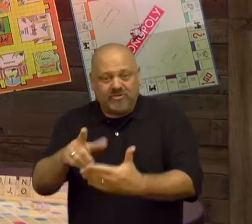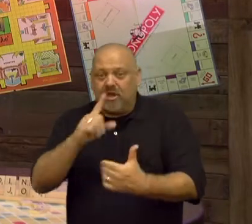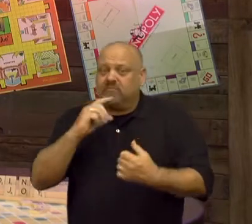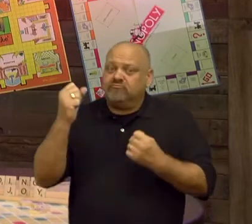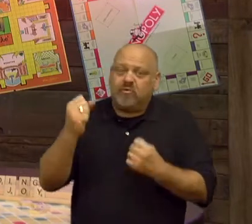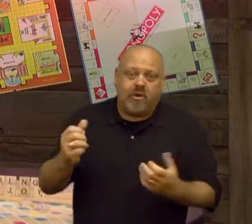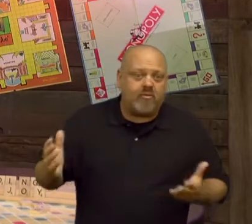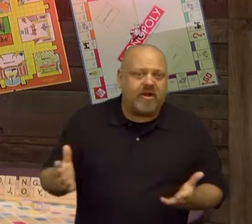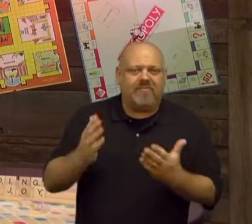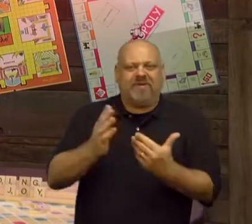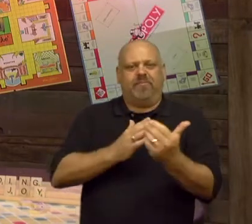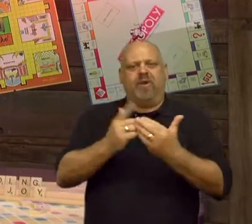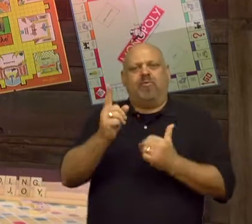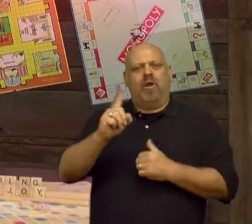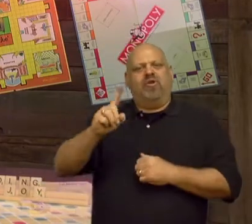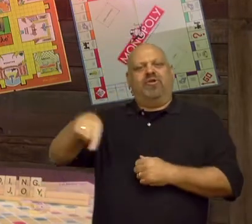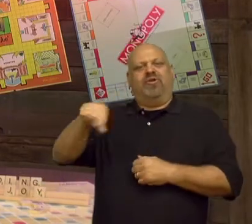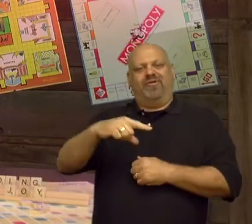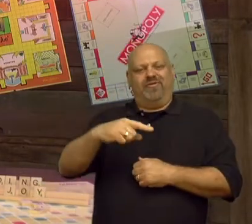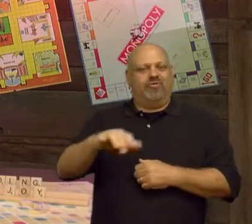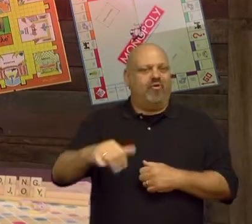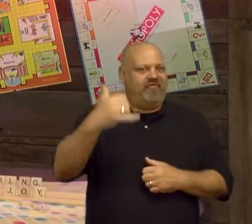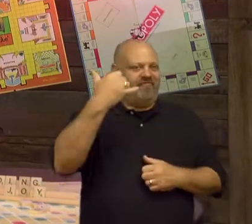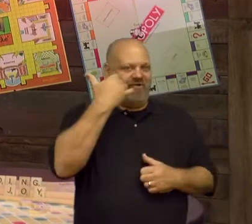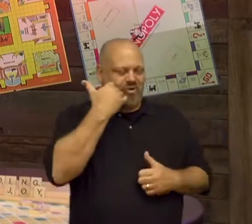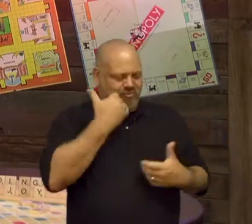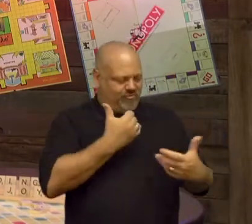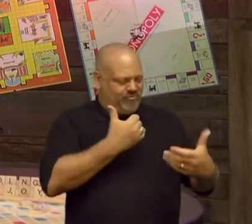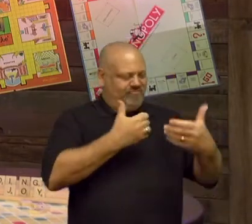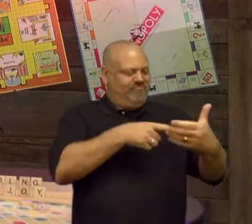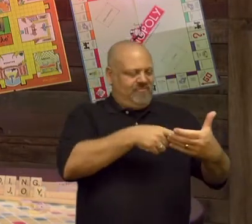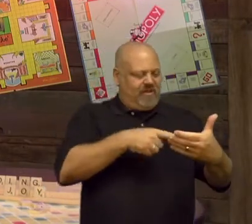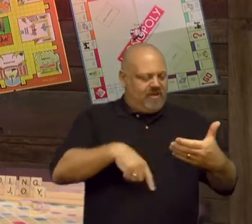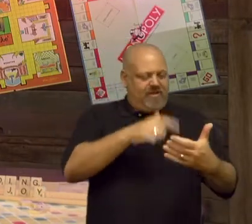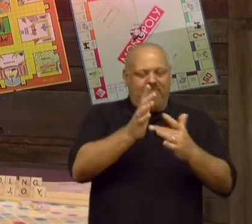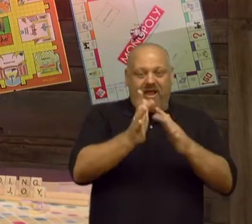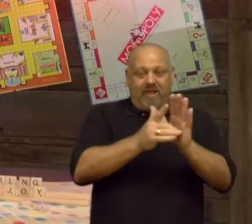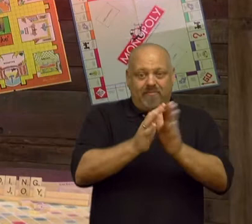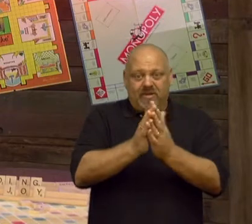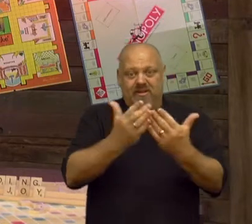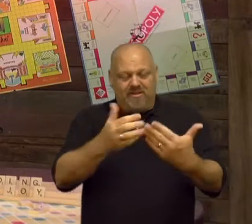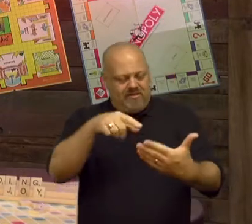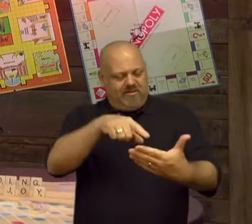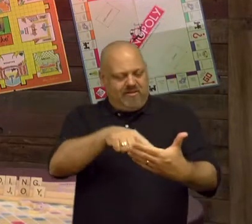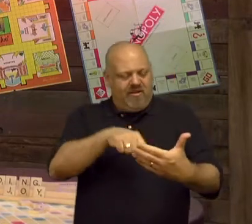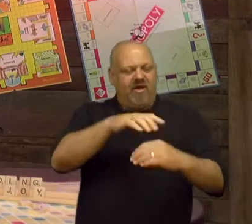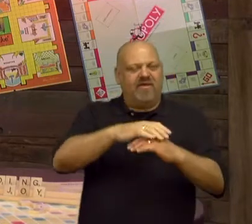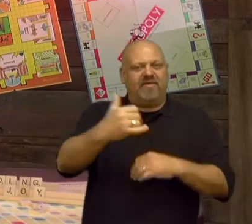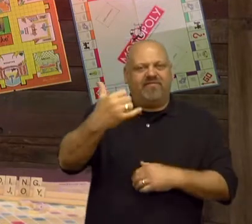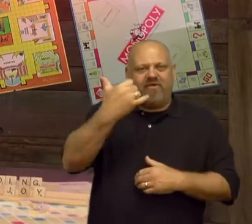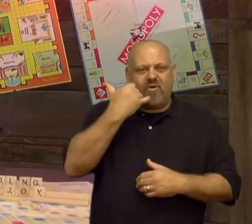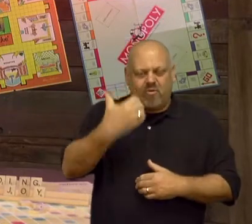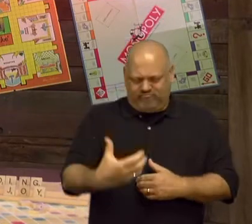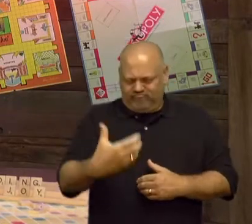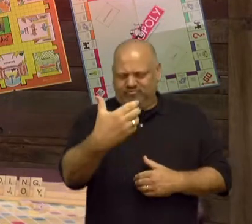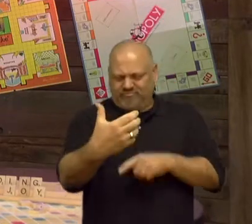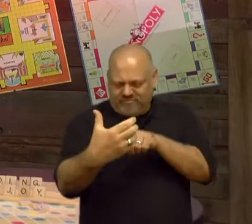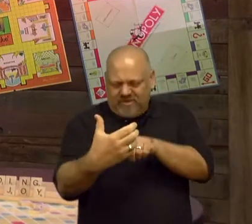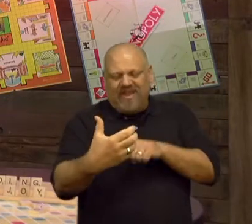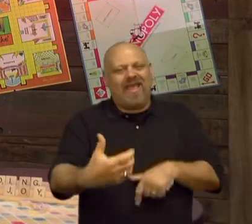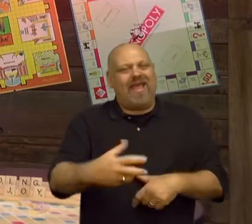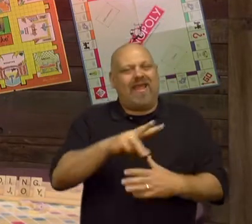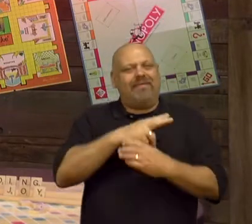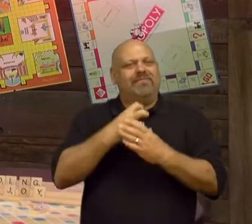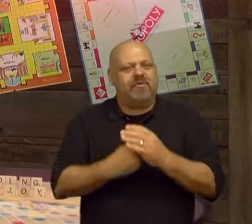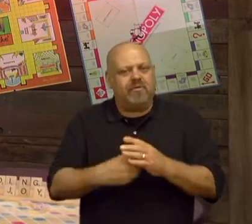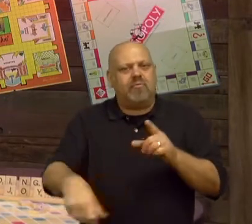highly recommend, wherever you are, grab your phone. If you have your Bible on there, grab the Bible, and let's dive into the word that